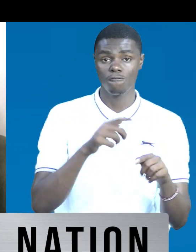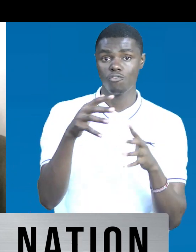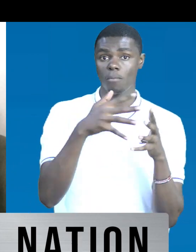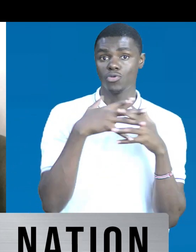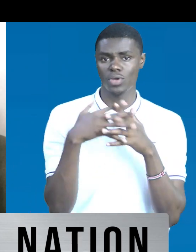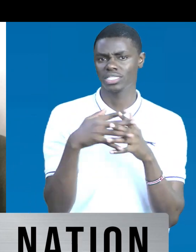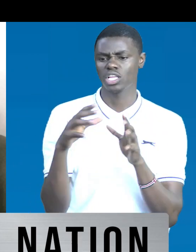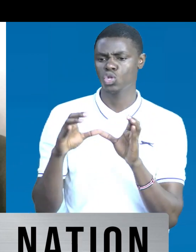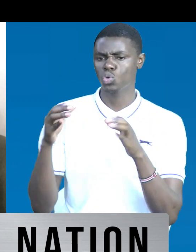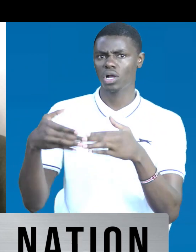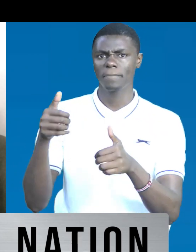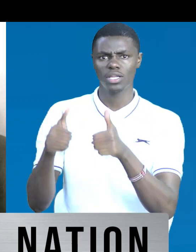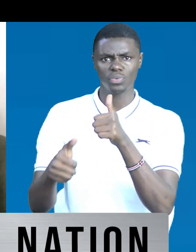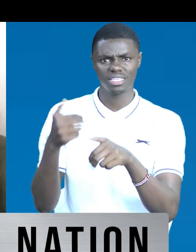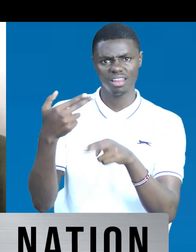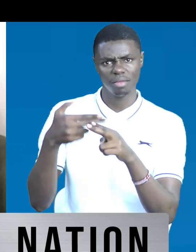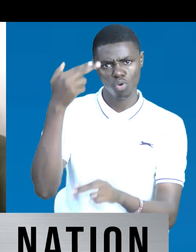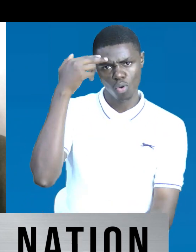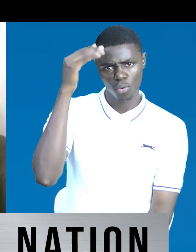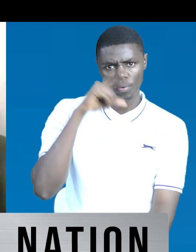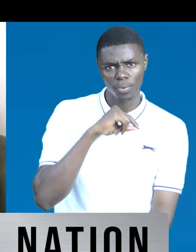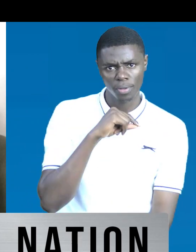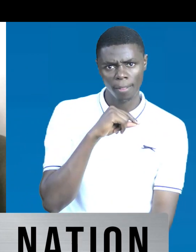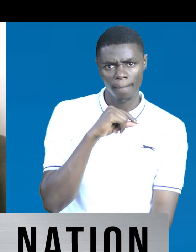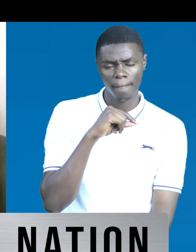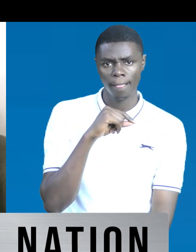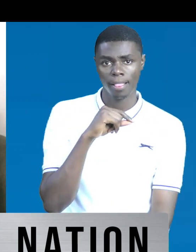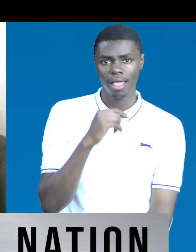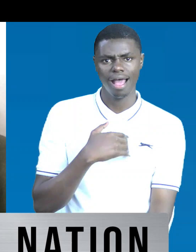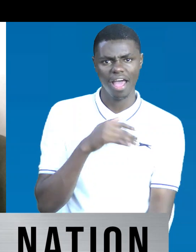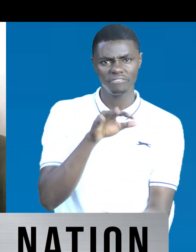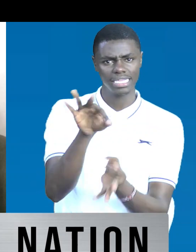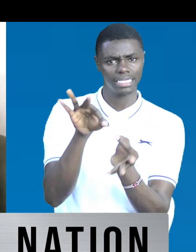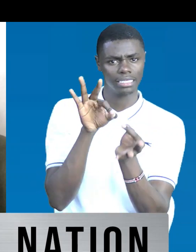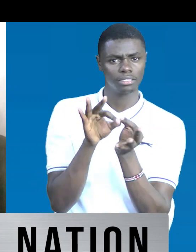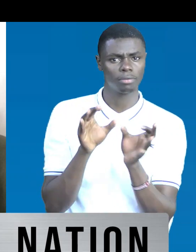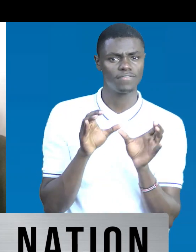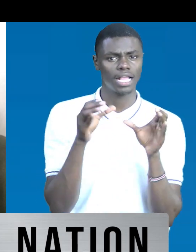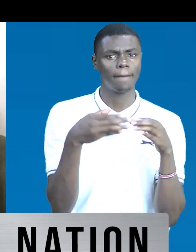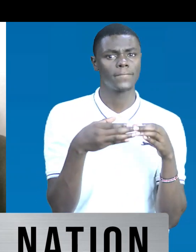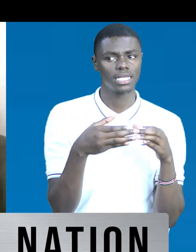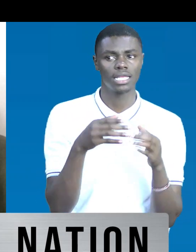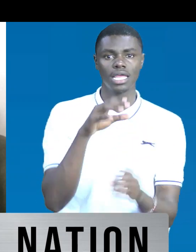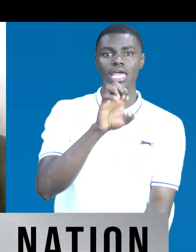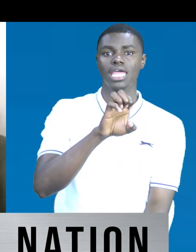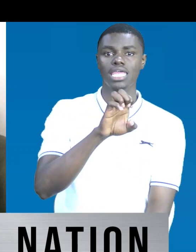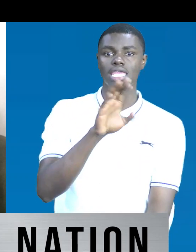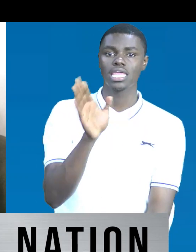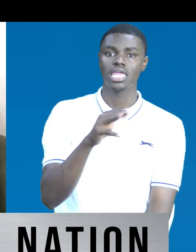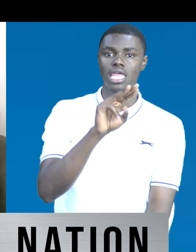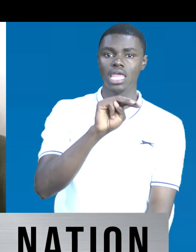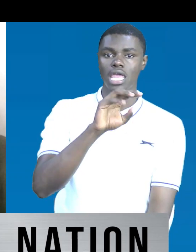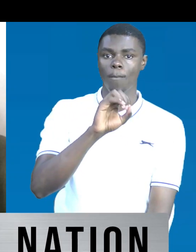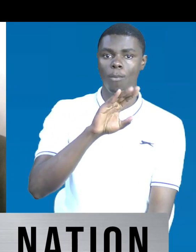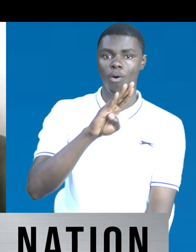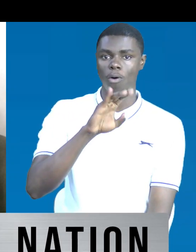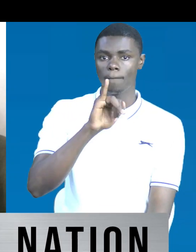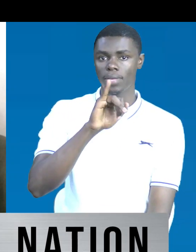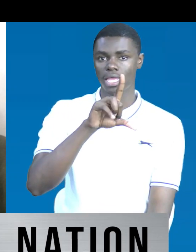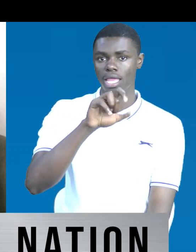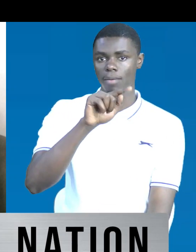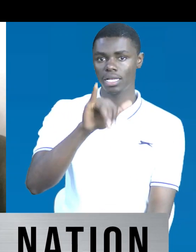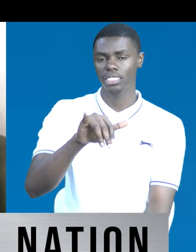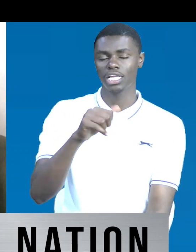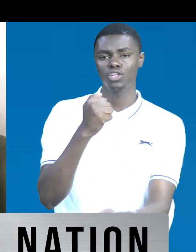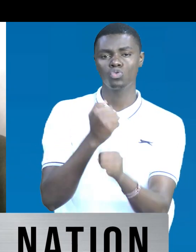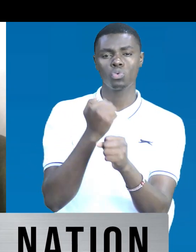is this? Could you be knowing the name? There is a particular company. Yes, the e-mobility is doing